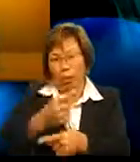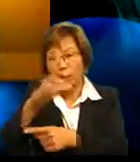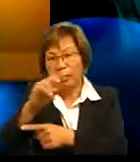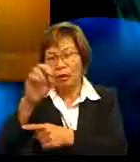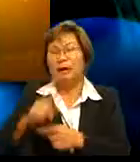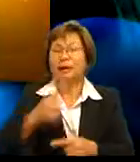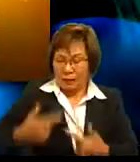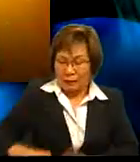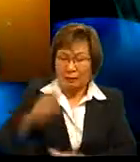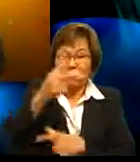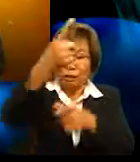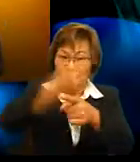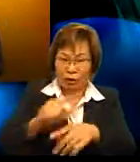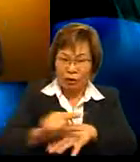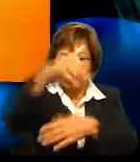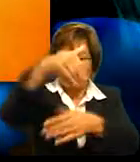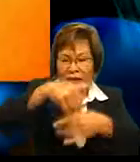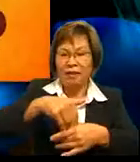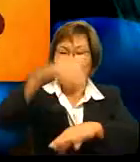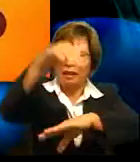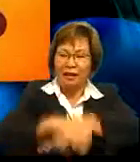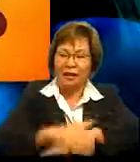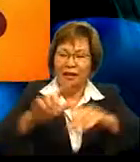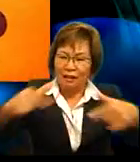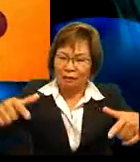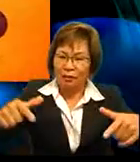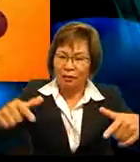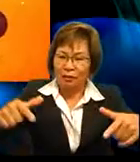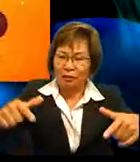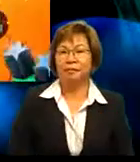are correctly used in the English language.